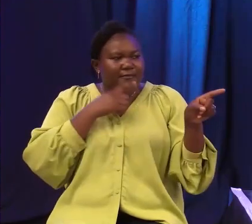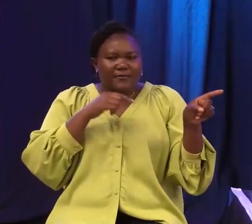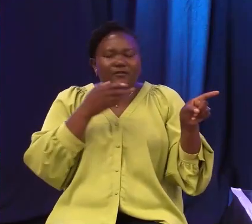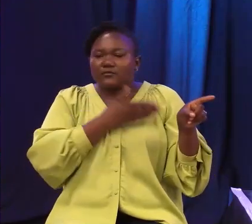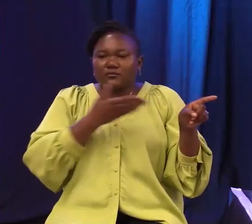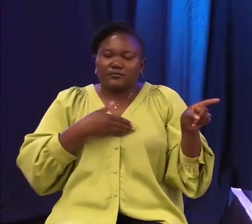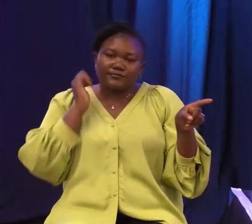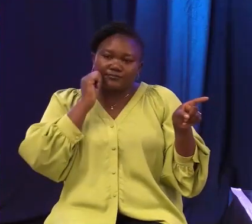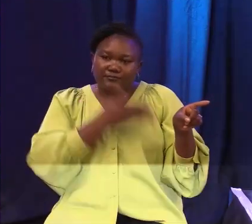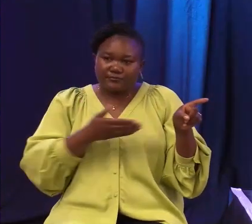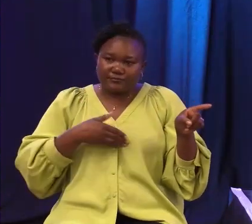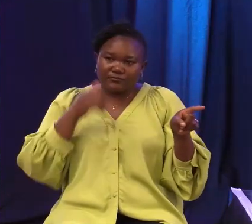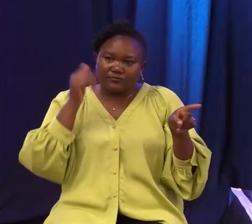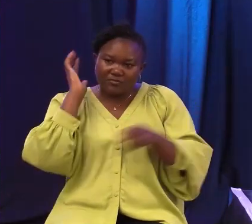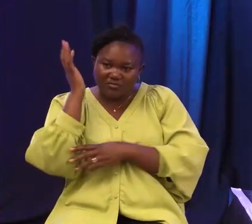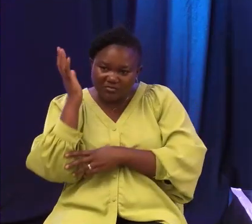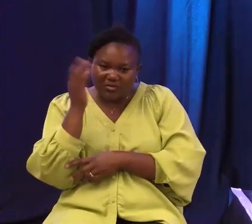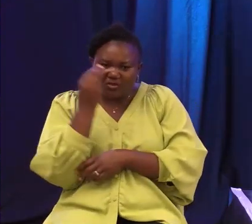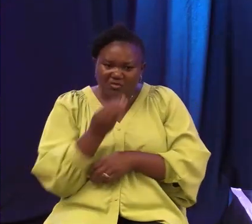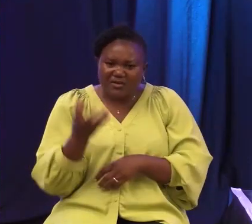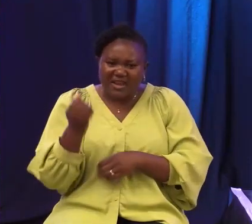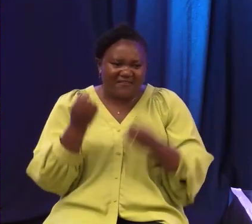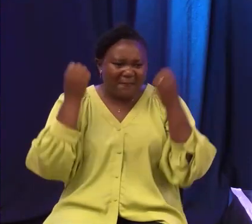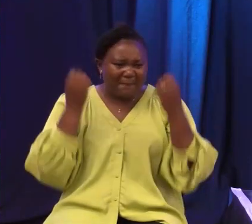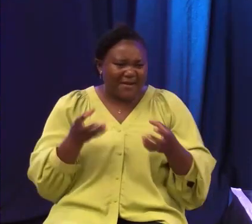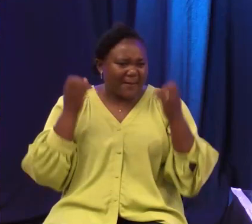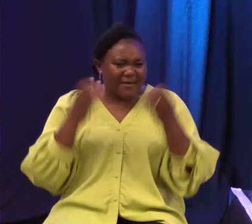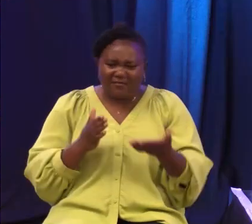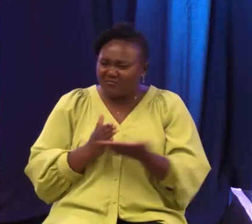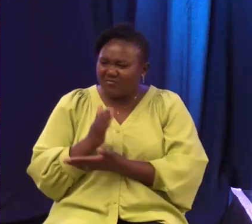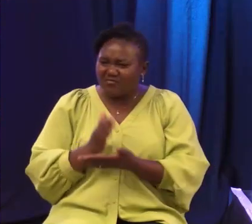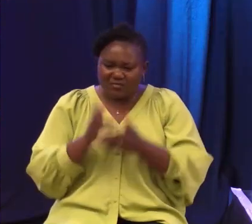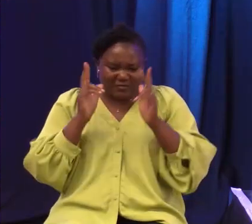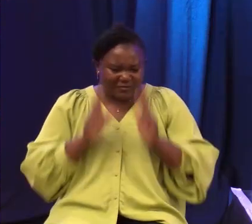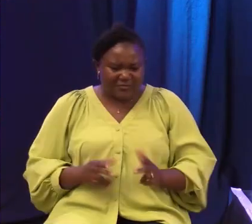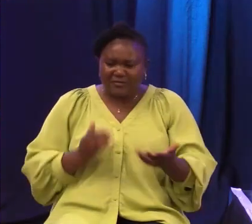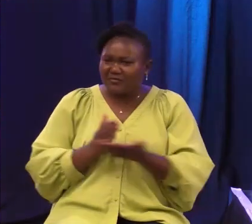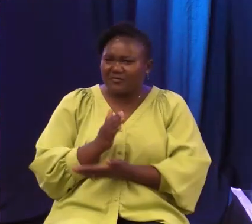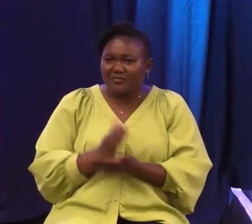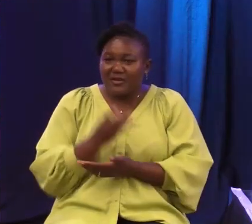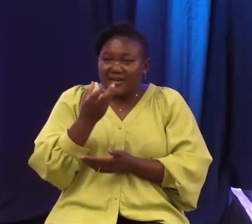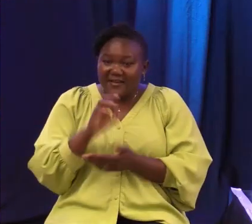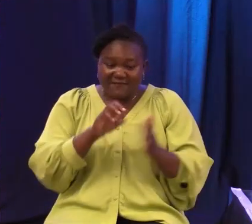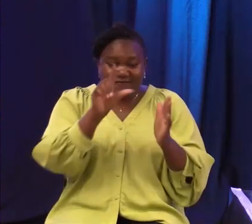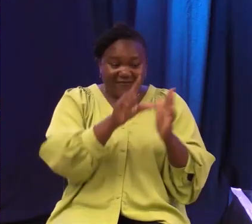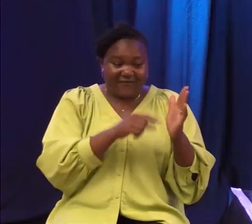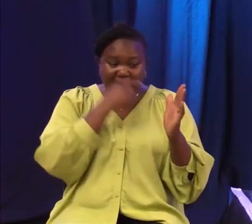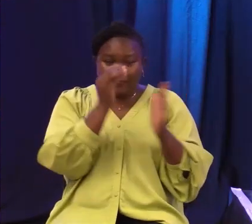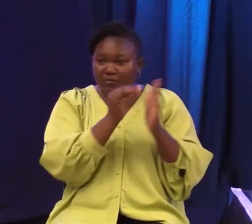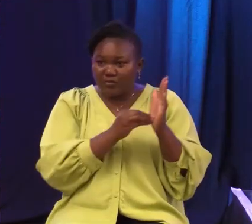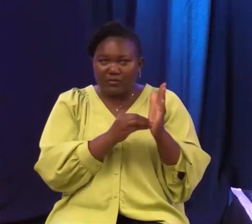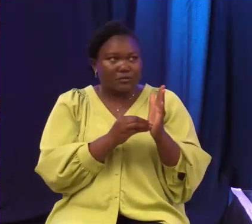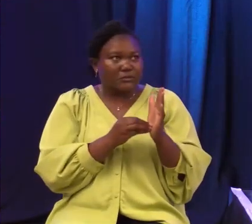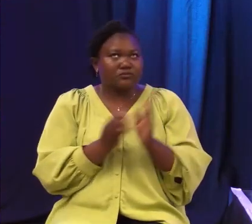spoke about a lot of rights. Children have many rights. There are so many human rights. And if we have to list them all, we'll spend the whole